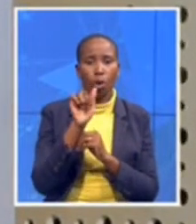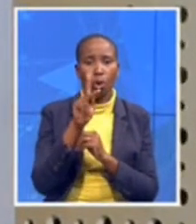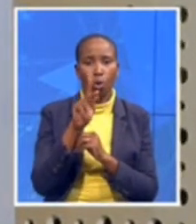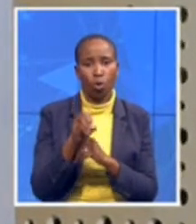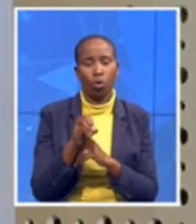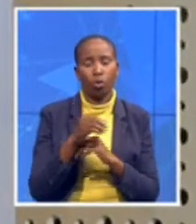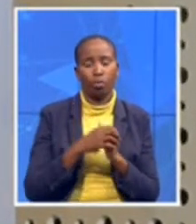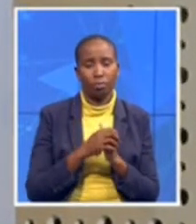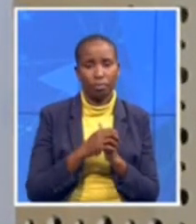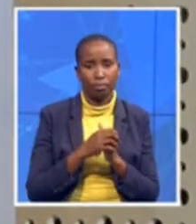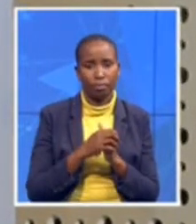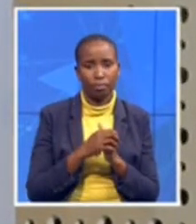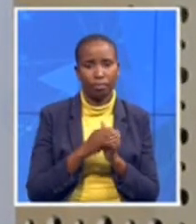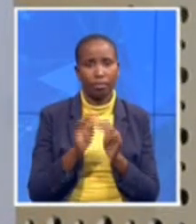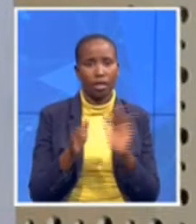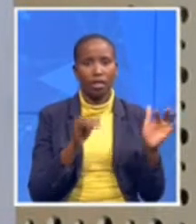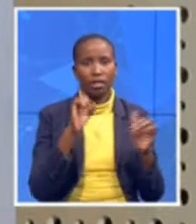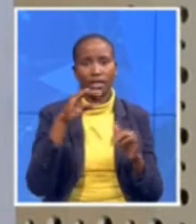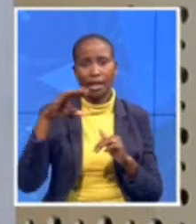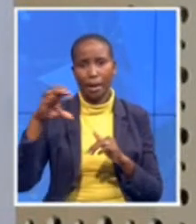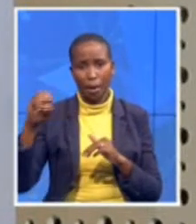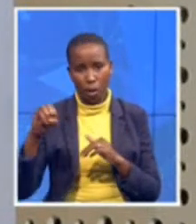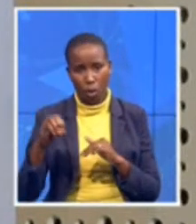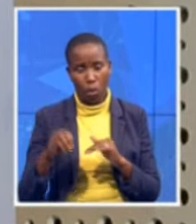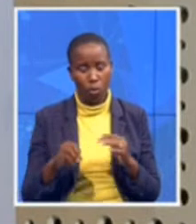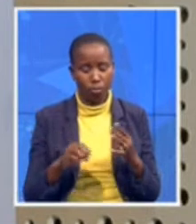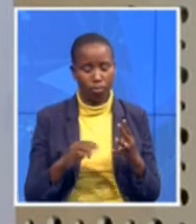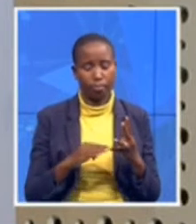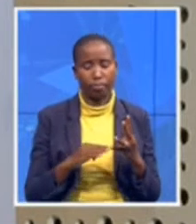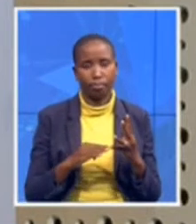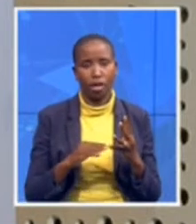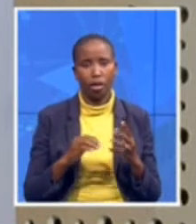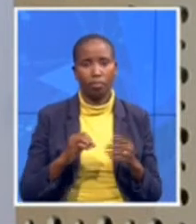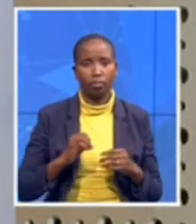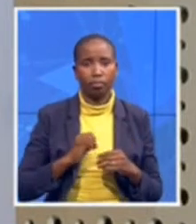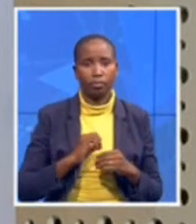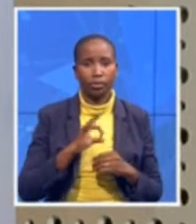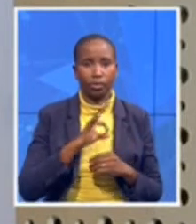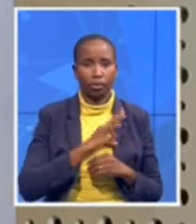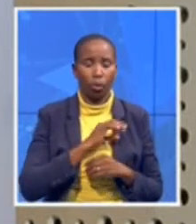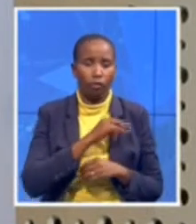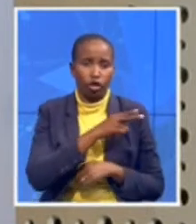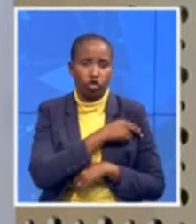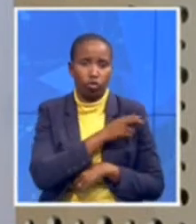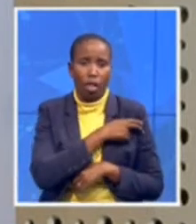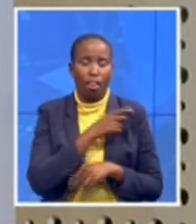and officials from the Film and Publication Board,